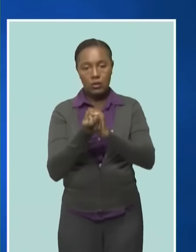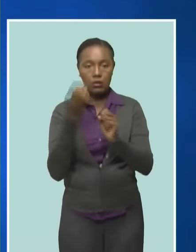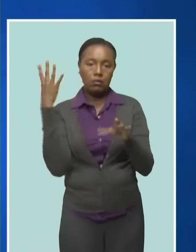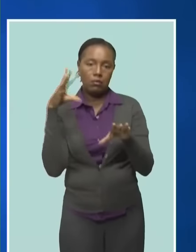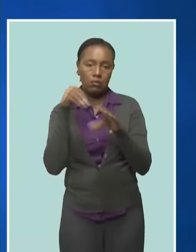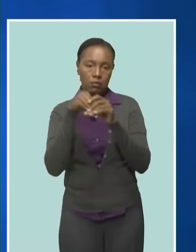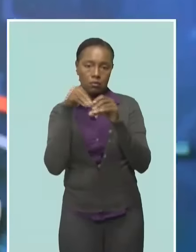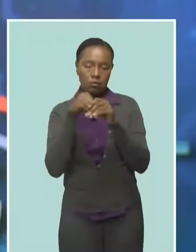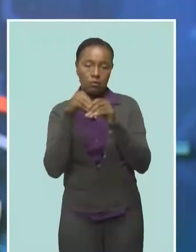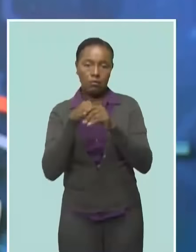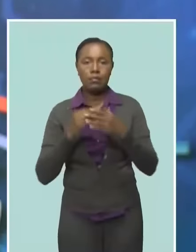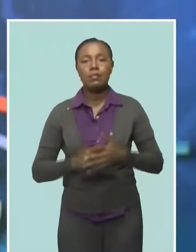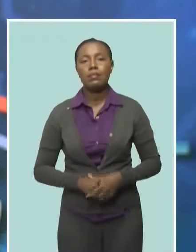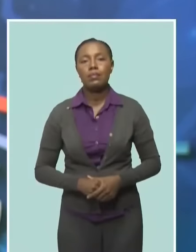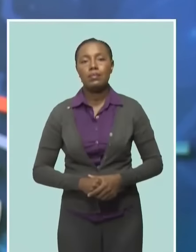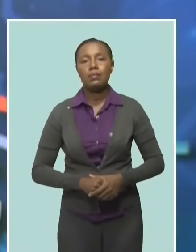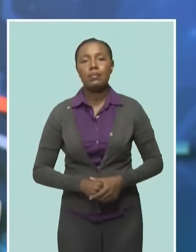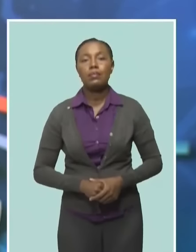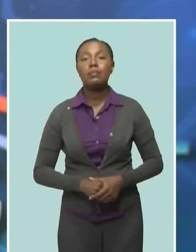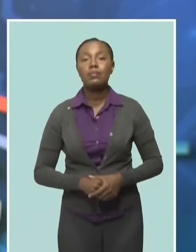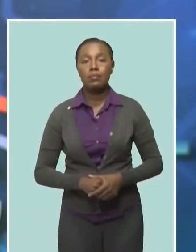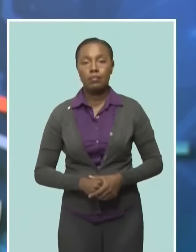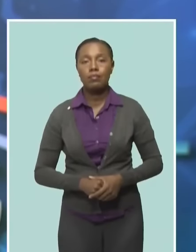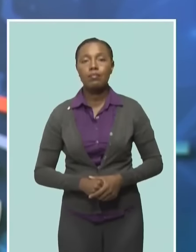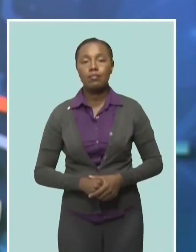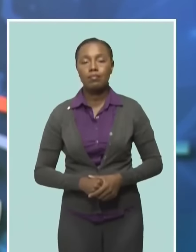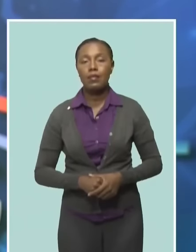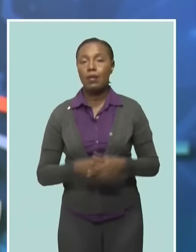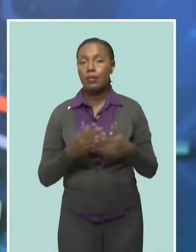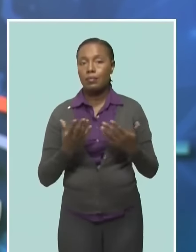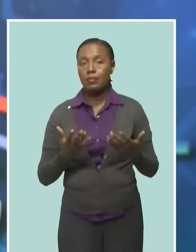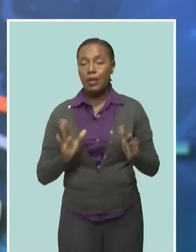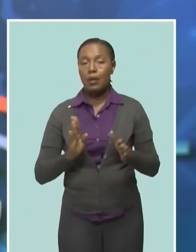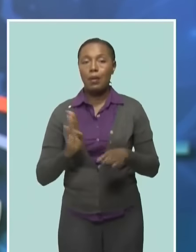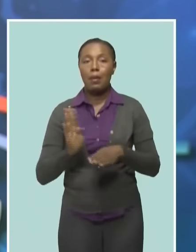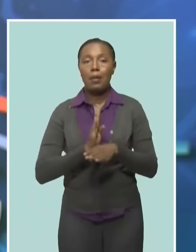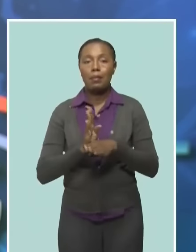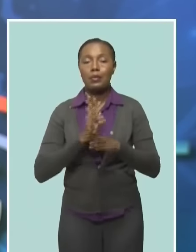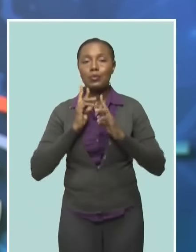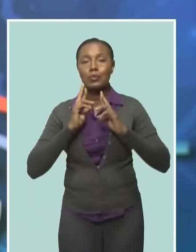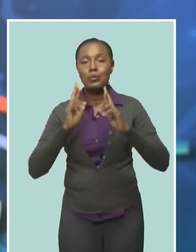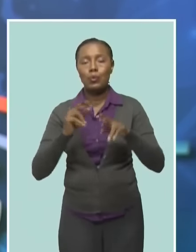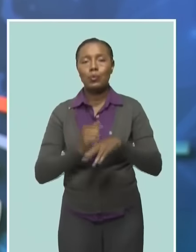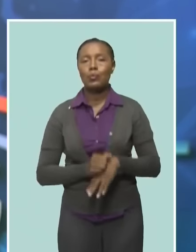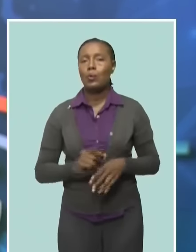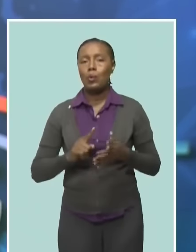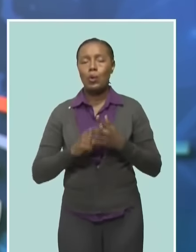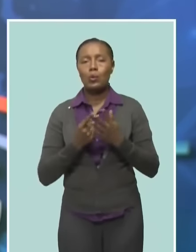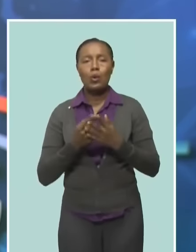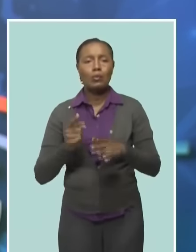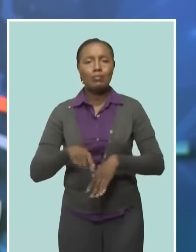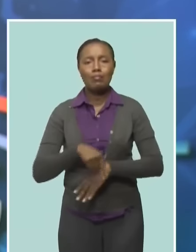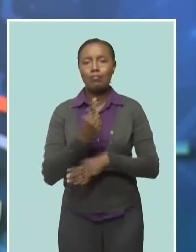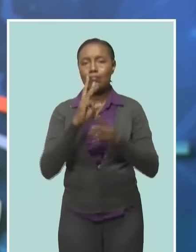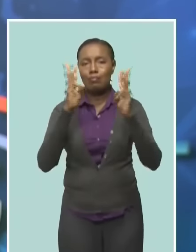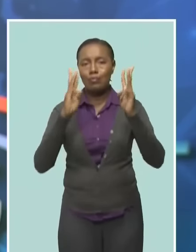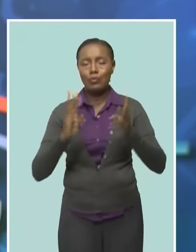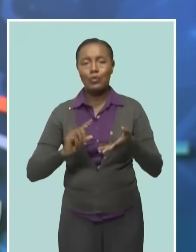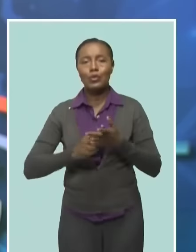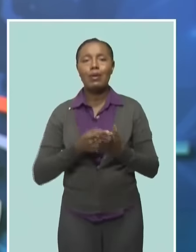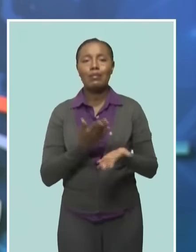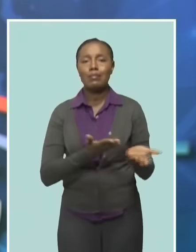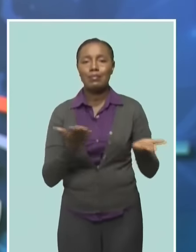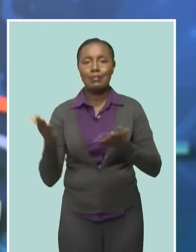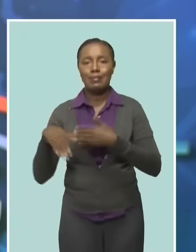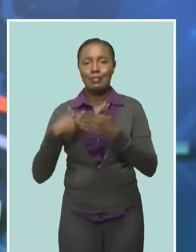investment. And that's tonight's business report. I thought we had a fabulous start to today's weather. Carrie Ann O'Neill tells